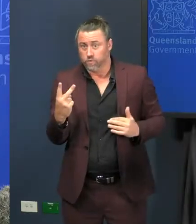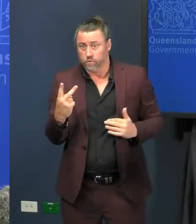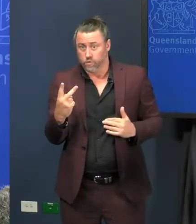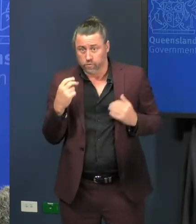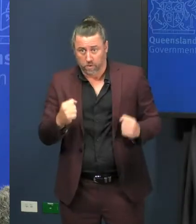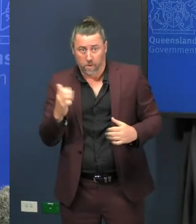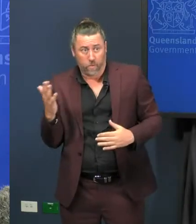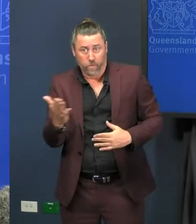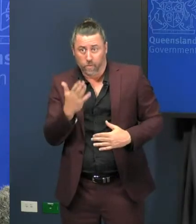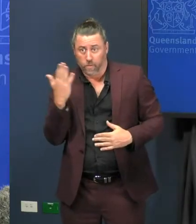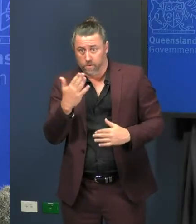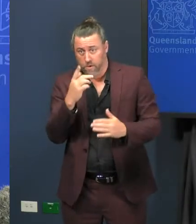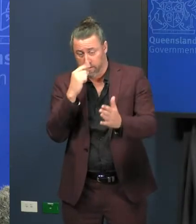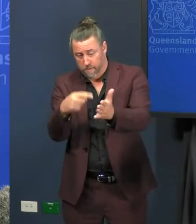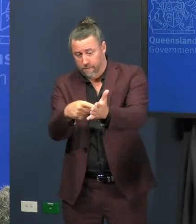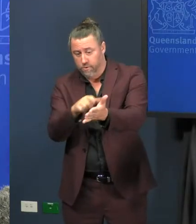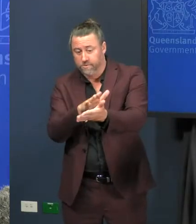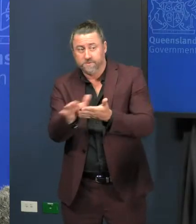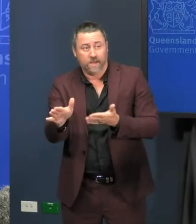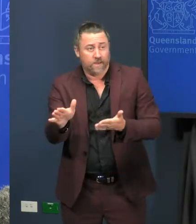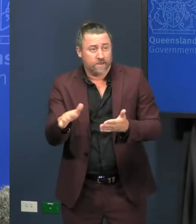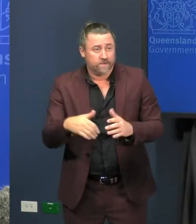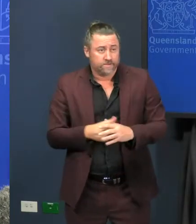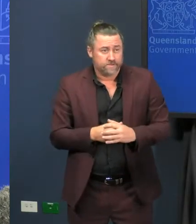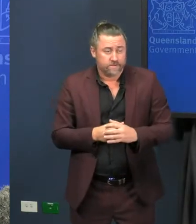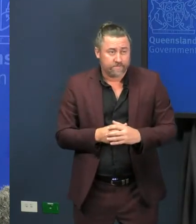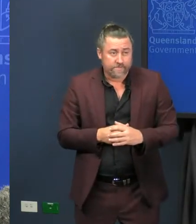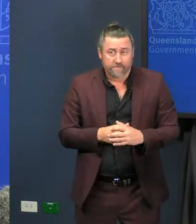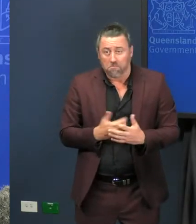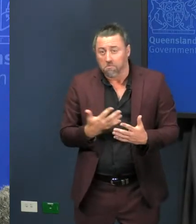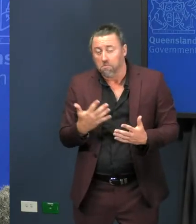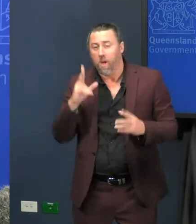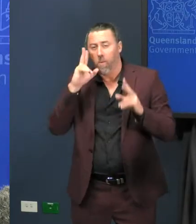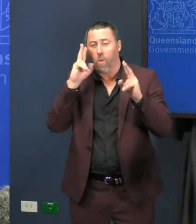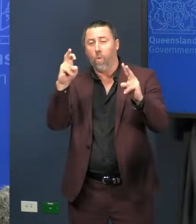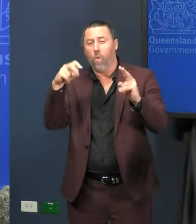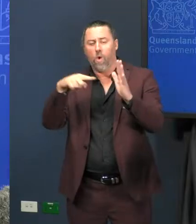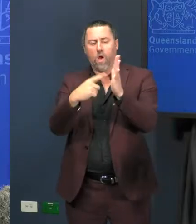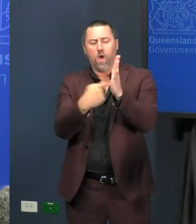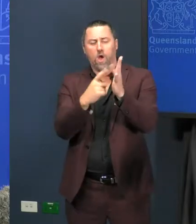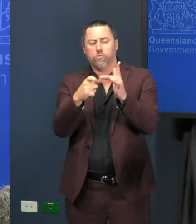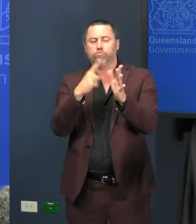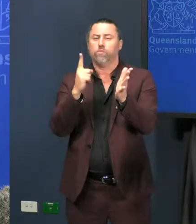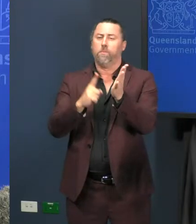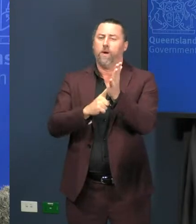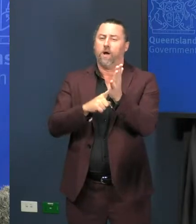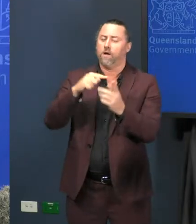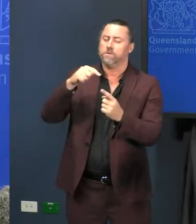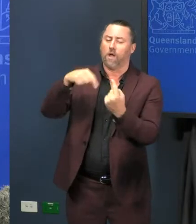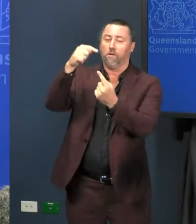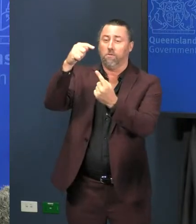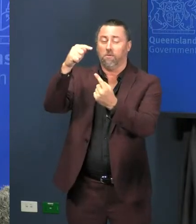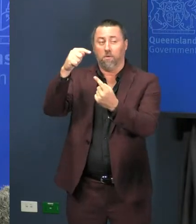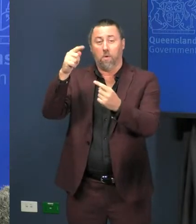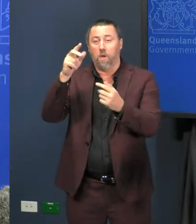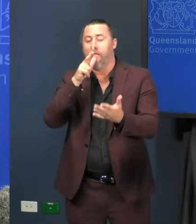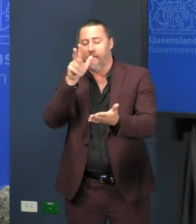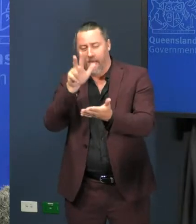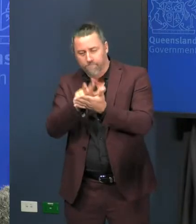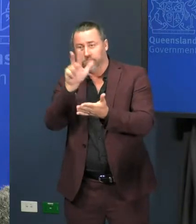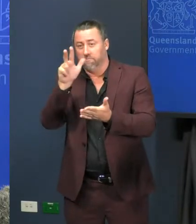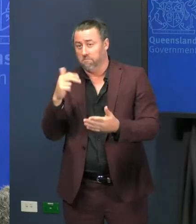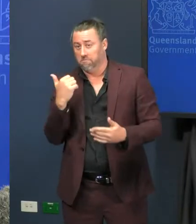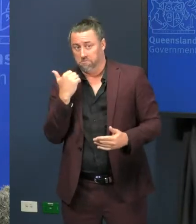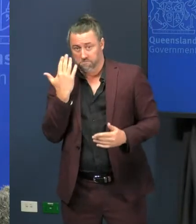system on Thursday. A tropical cyclone may be issued as early as Monday. The range